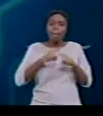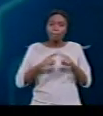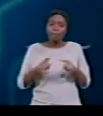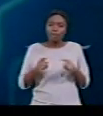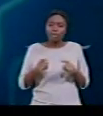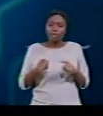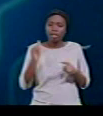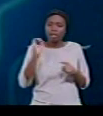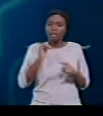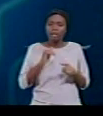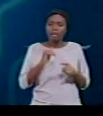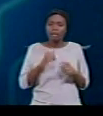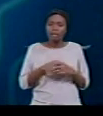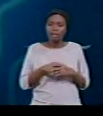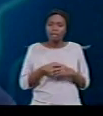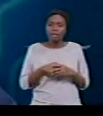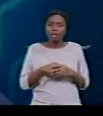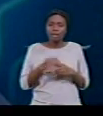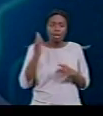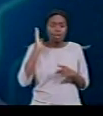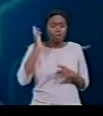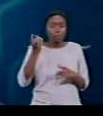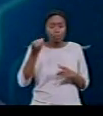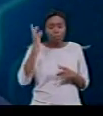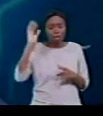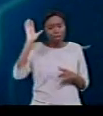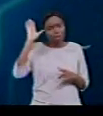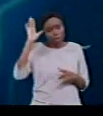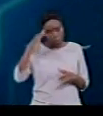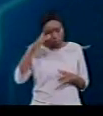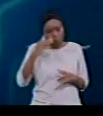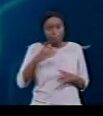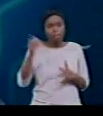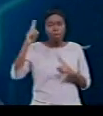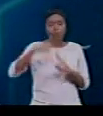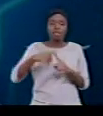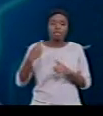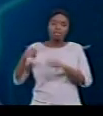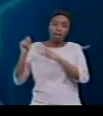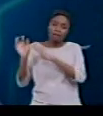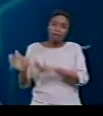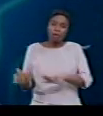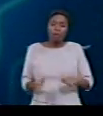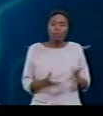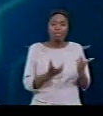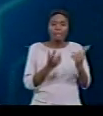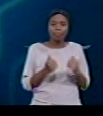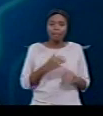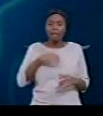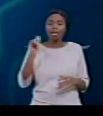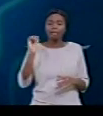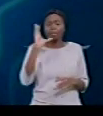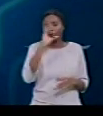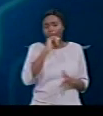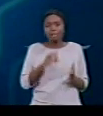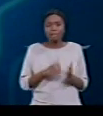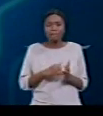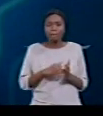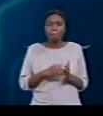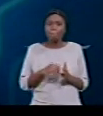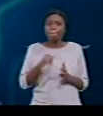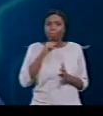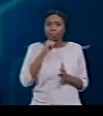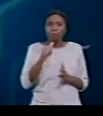They were idle until the flood came, but they missed it. Don't miss